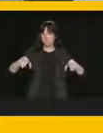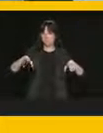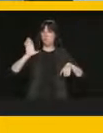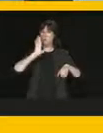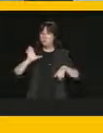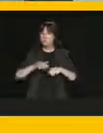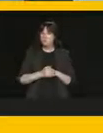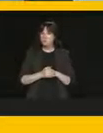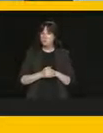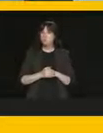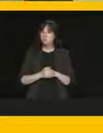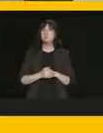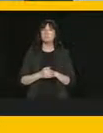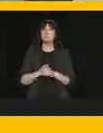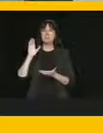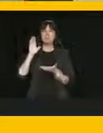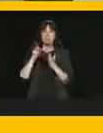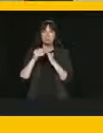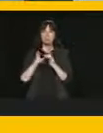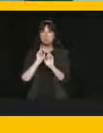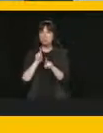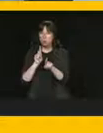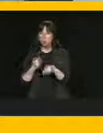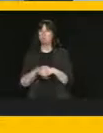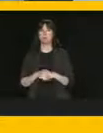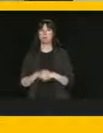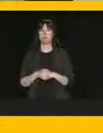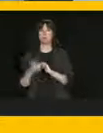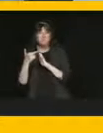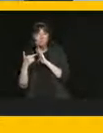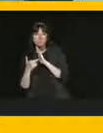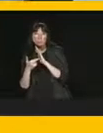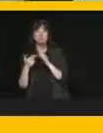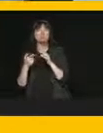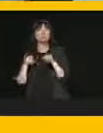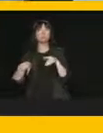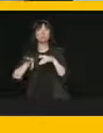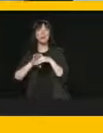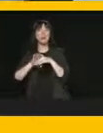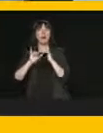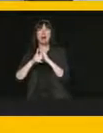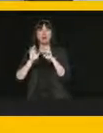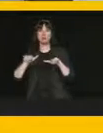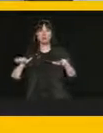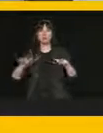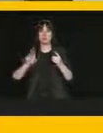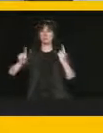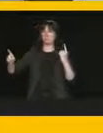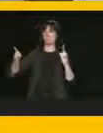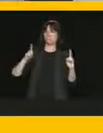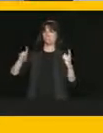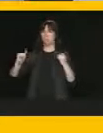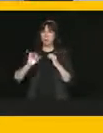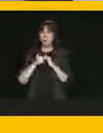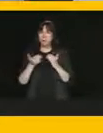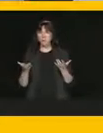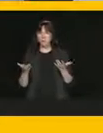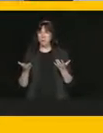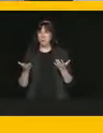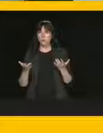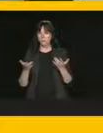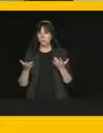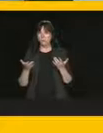And now in the playground, will there be rules in place to ensure that kids keep the proper distance from each